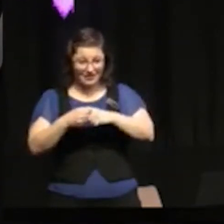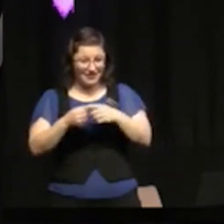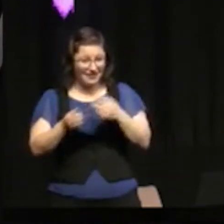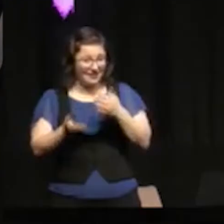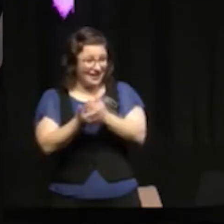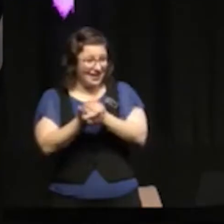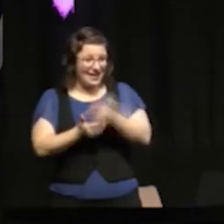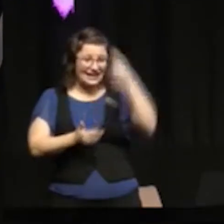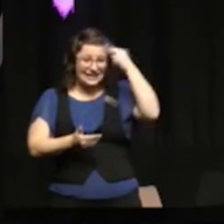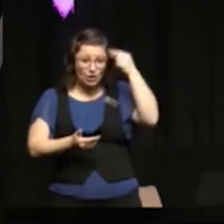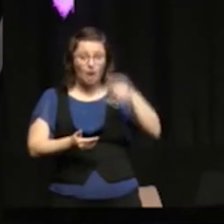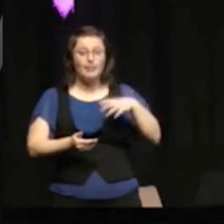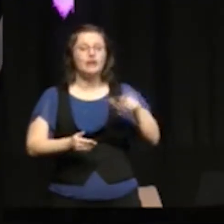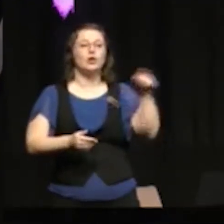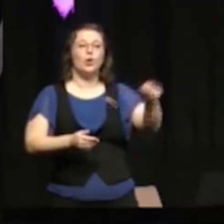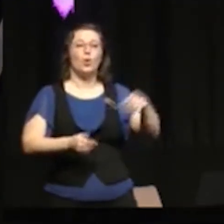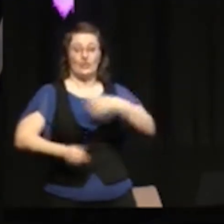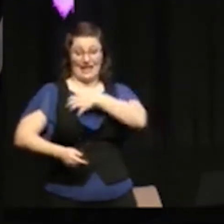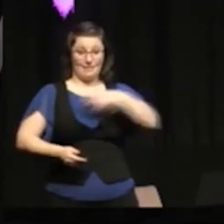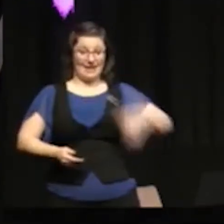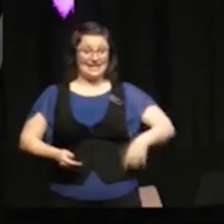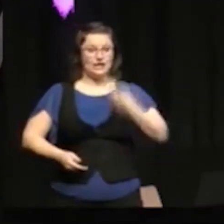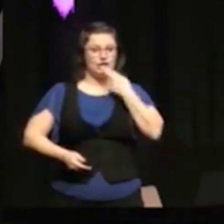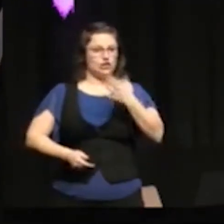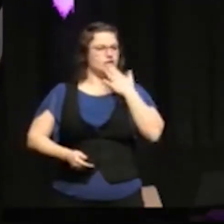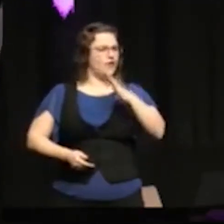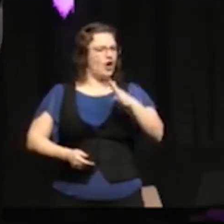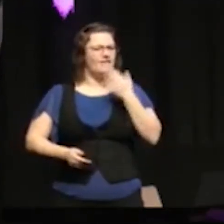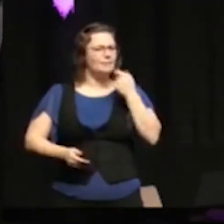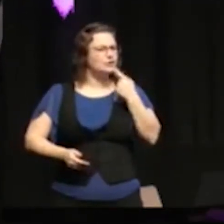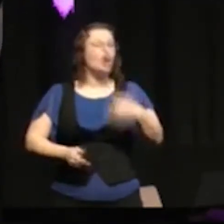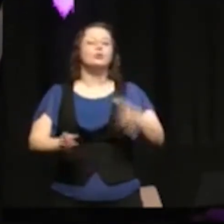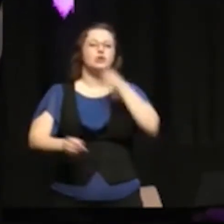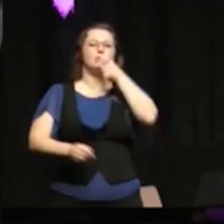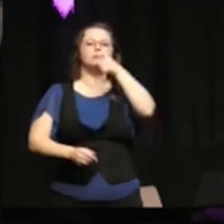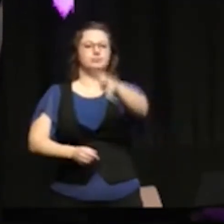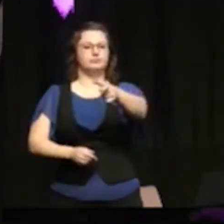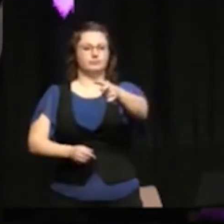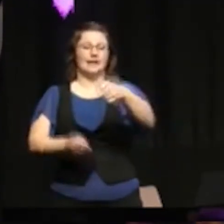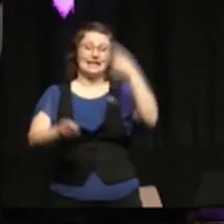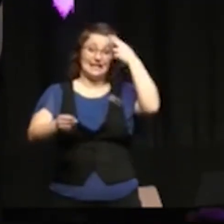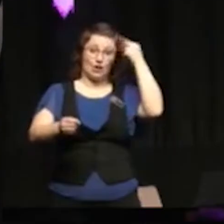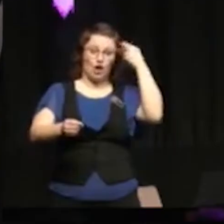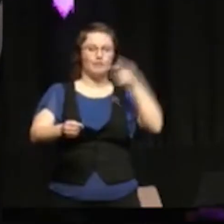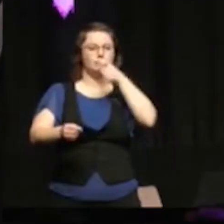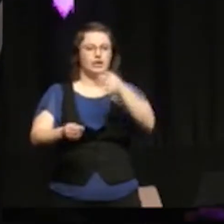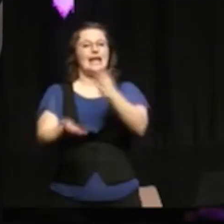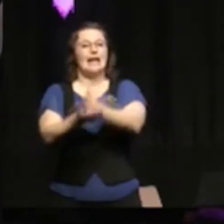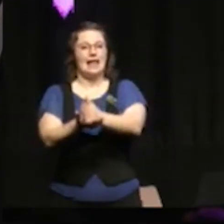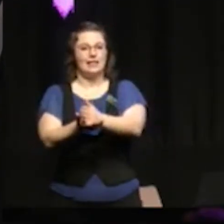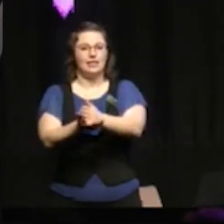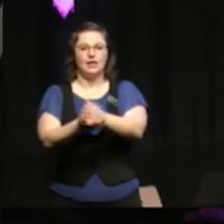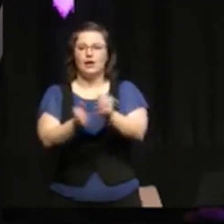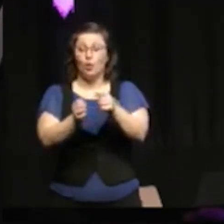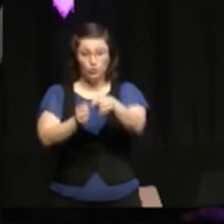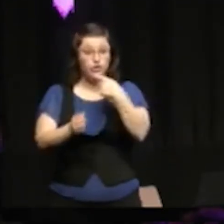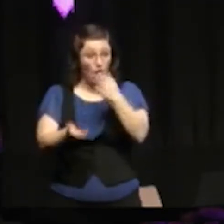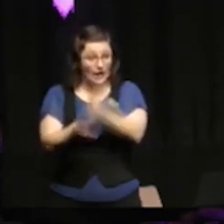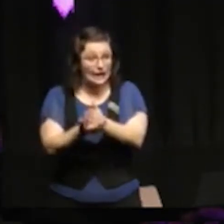happened when she talked one time about the right things about Saudi Arabia. Immediately your prime minister, I think, whatever, you